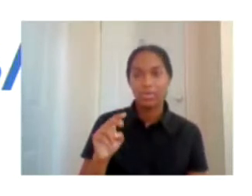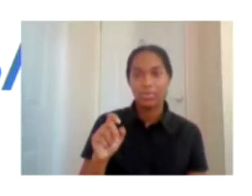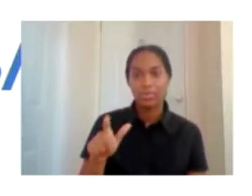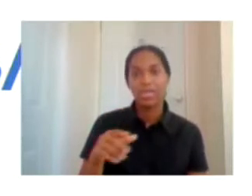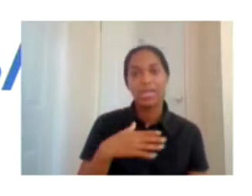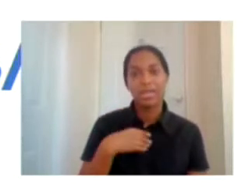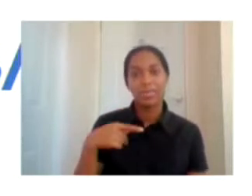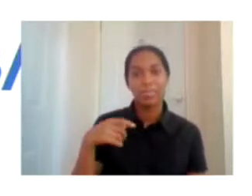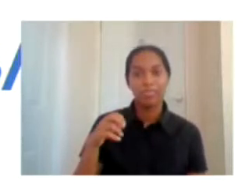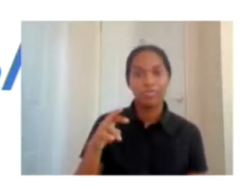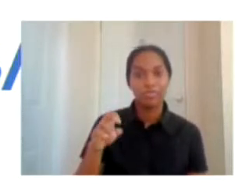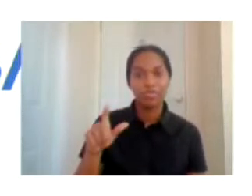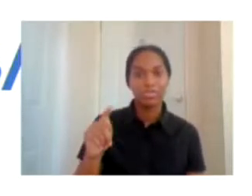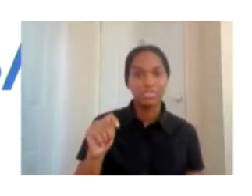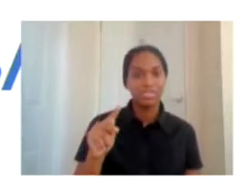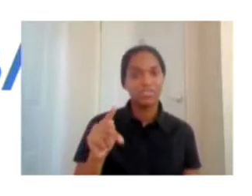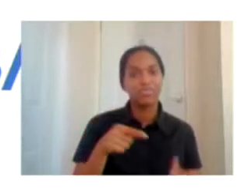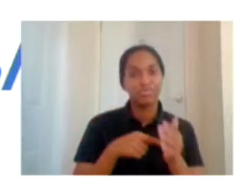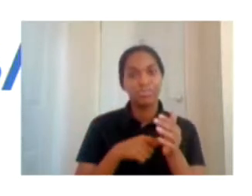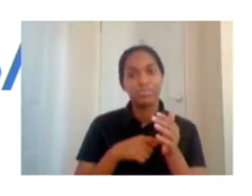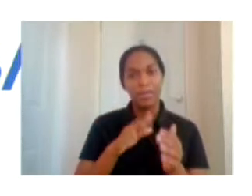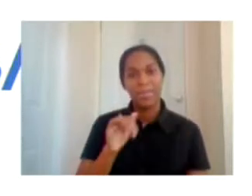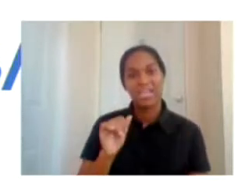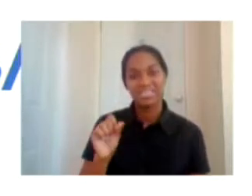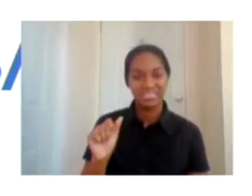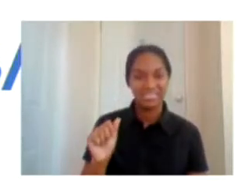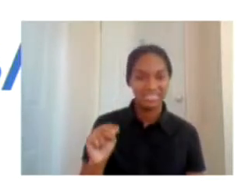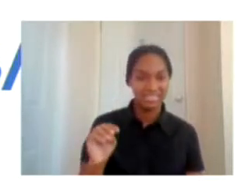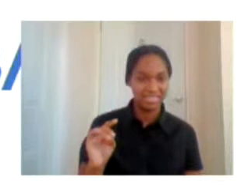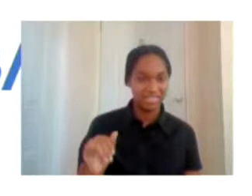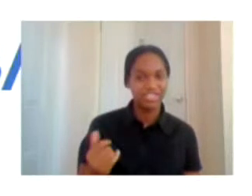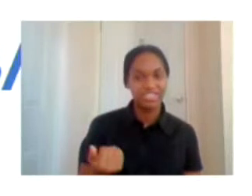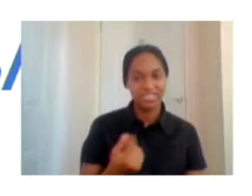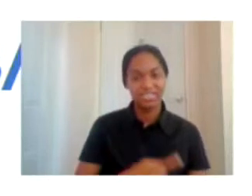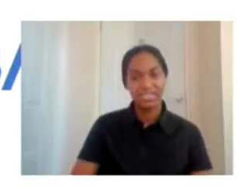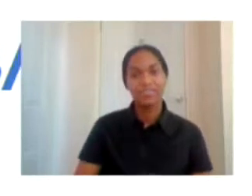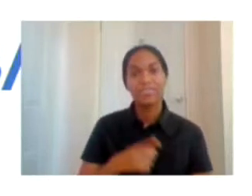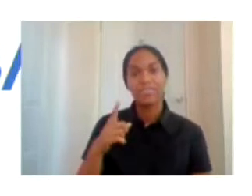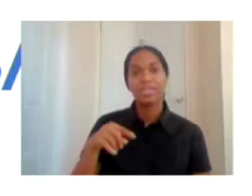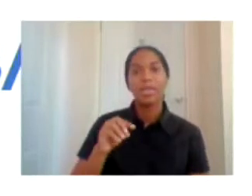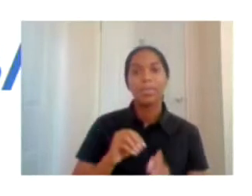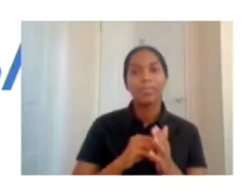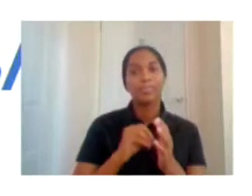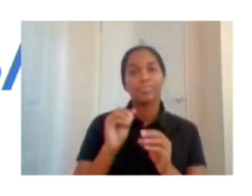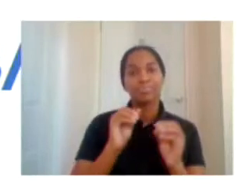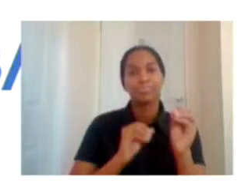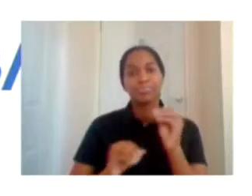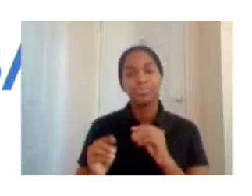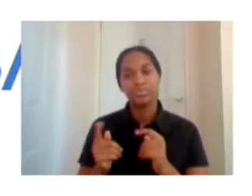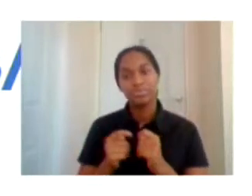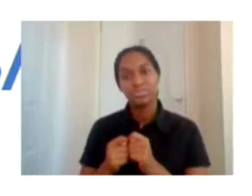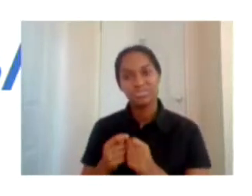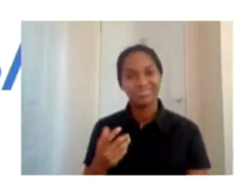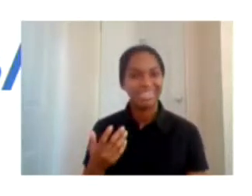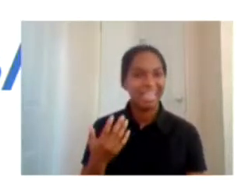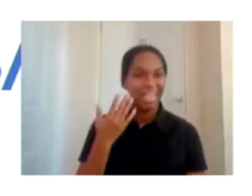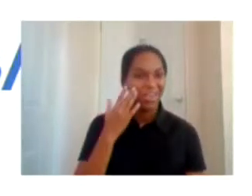as represented by Sandy today, they've put together this, I don't know, is